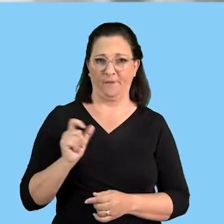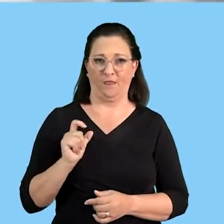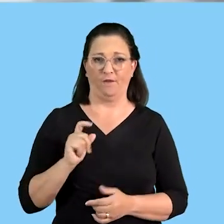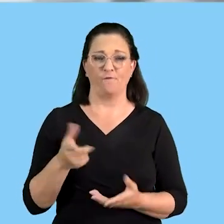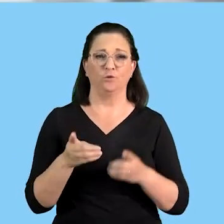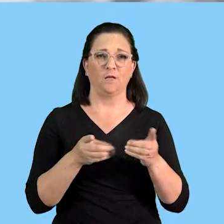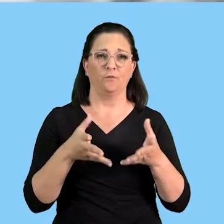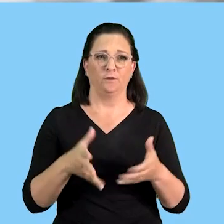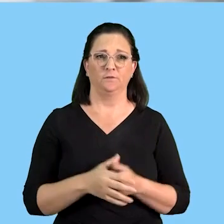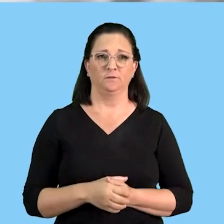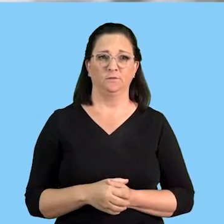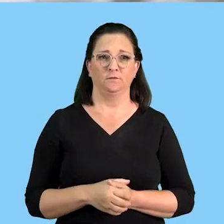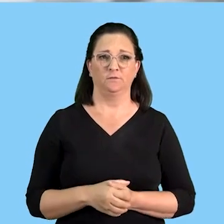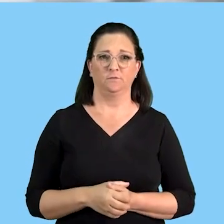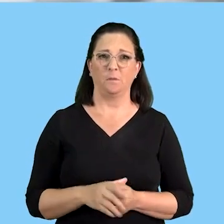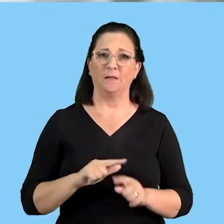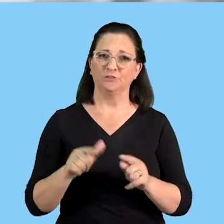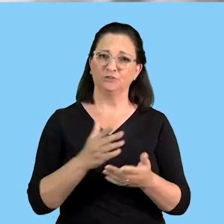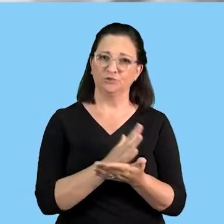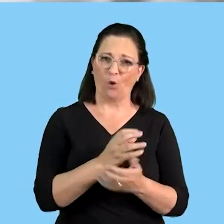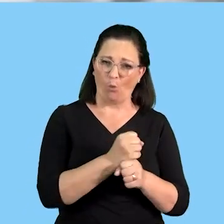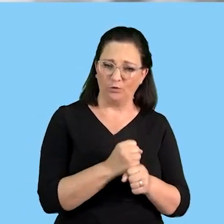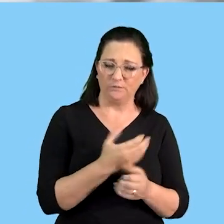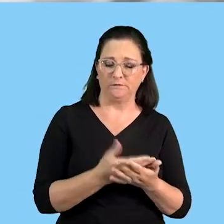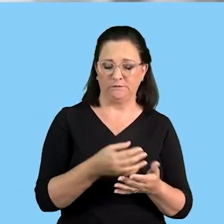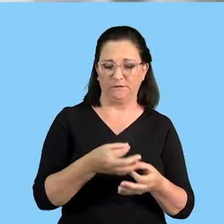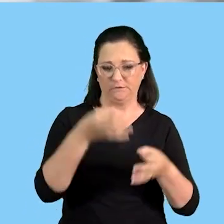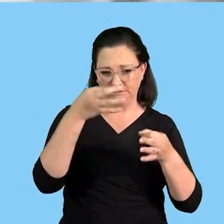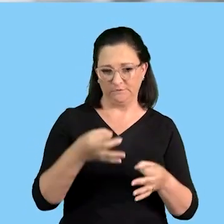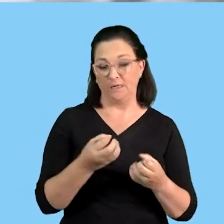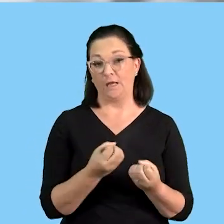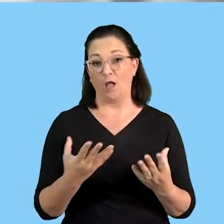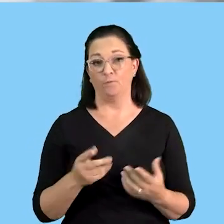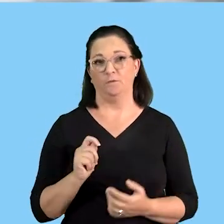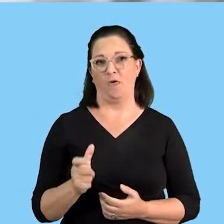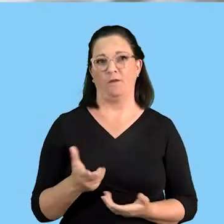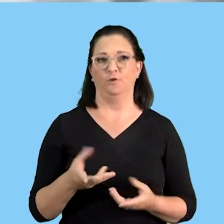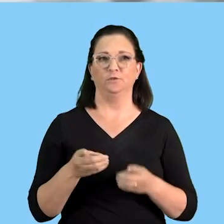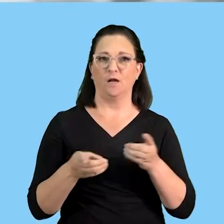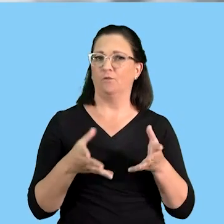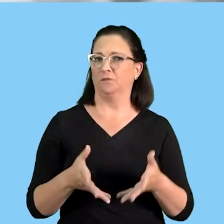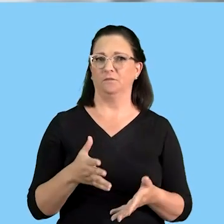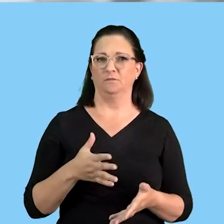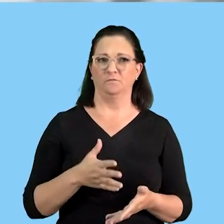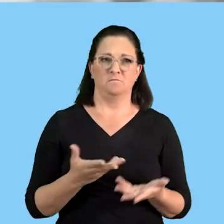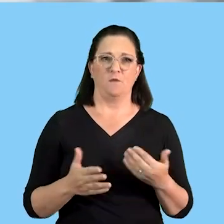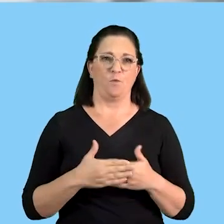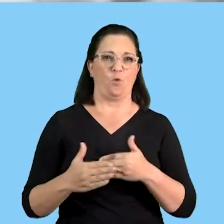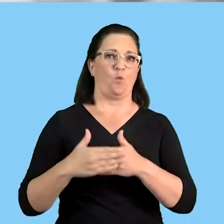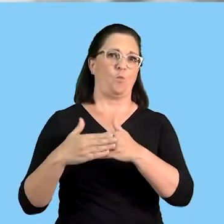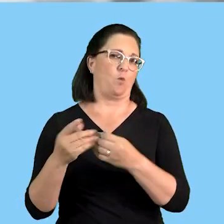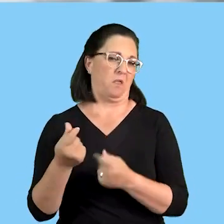for working is determined by shareholders, which may discourage directors from making the company to make more and more